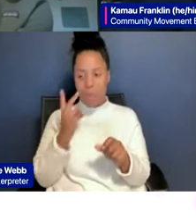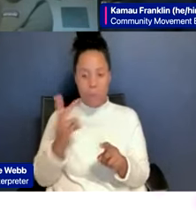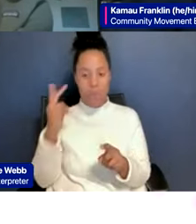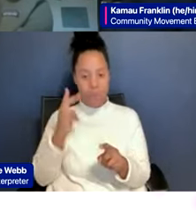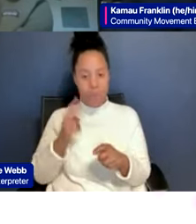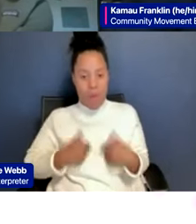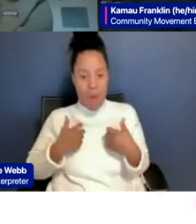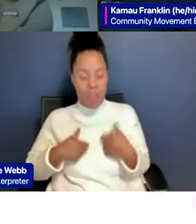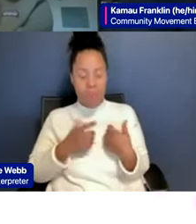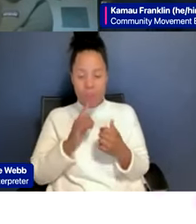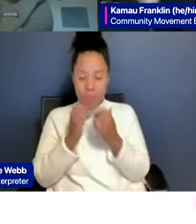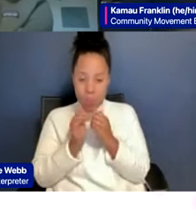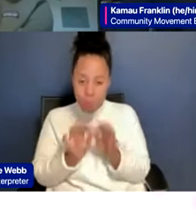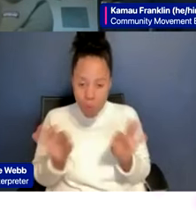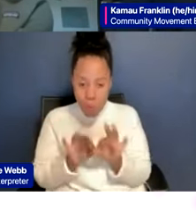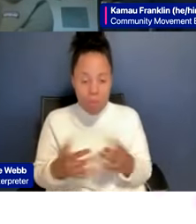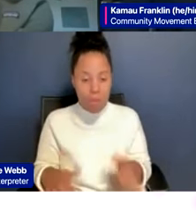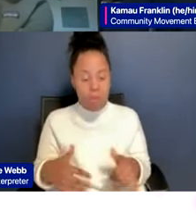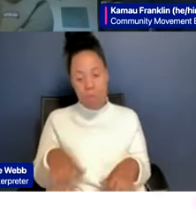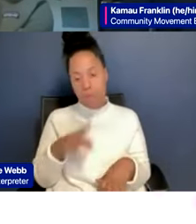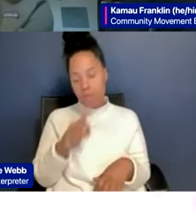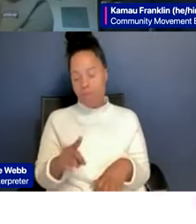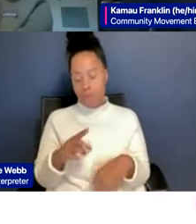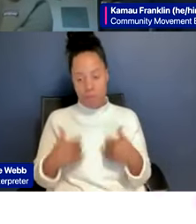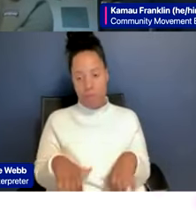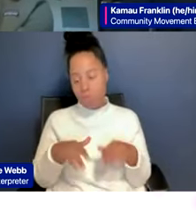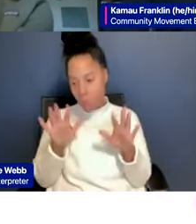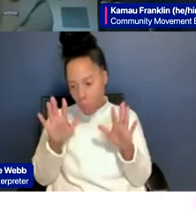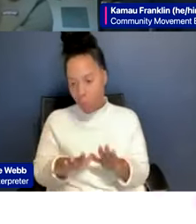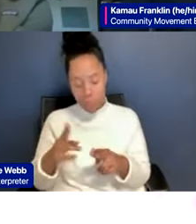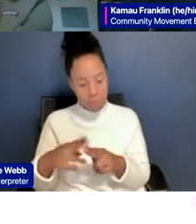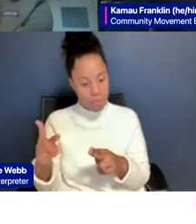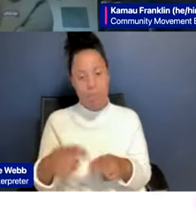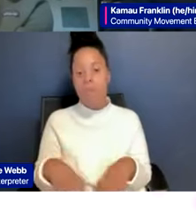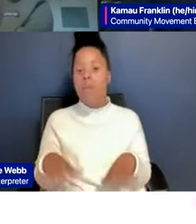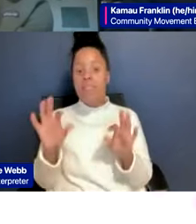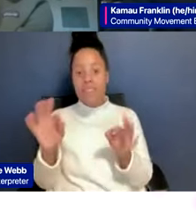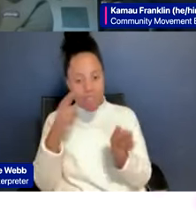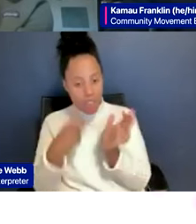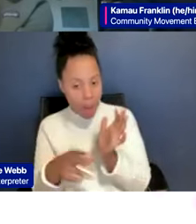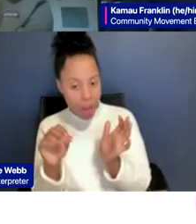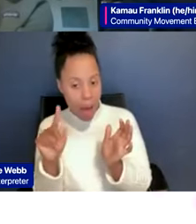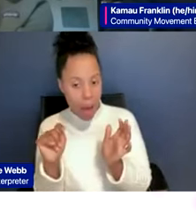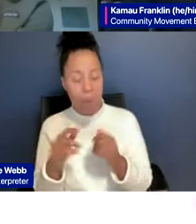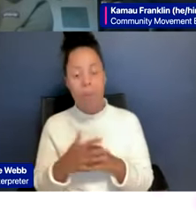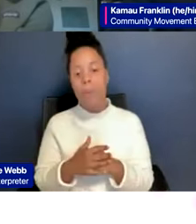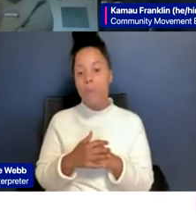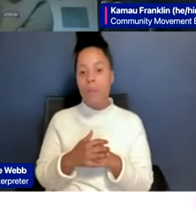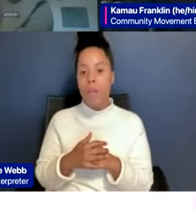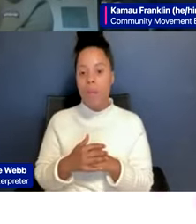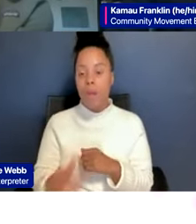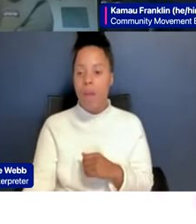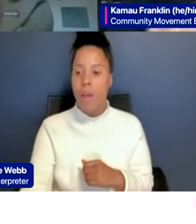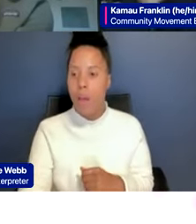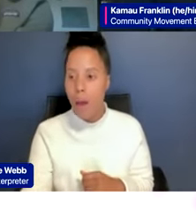that this exists. So definitely check it out. I want to answer, maybe I want to have a couple